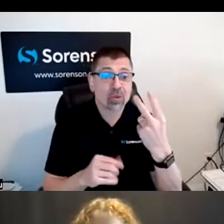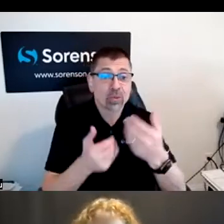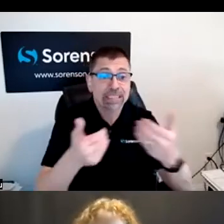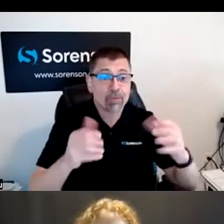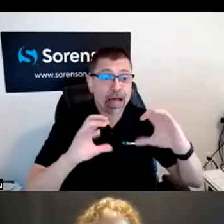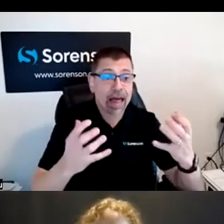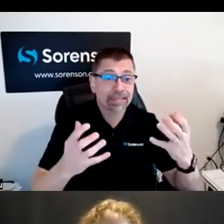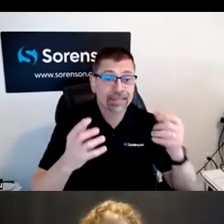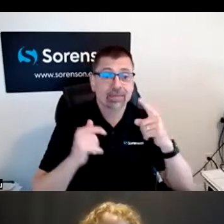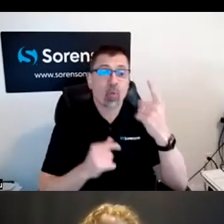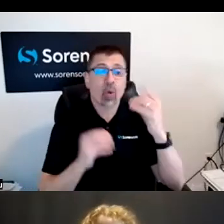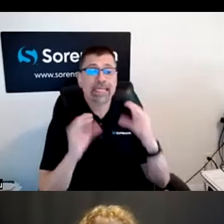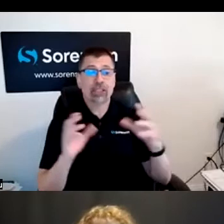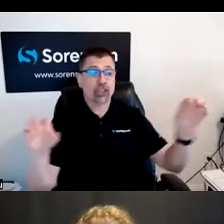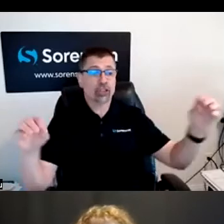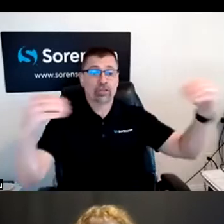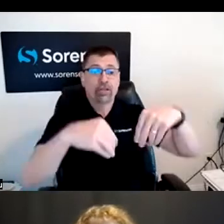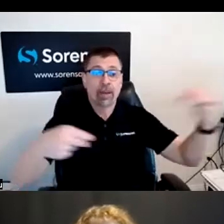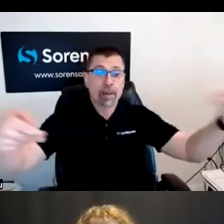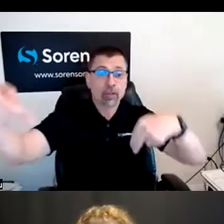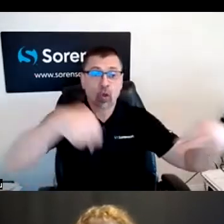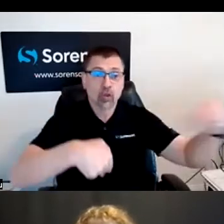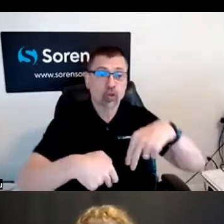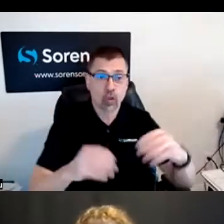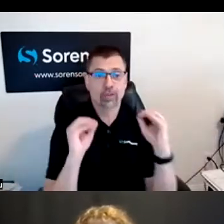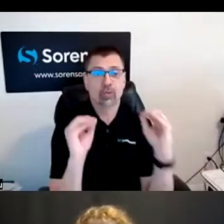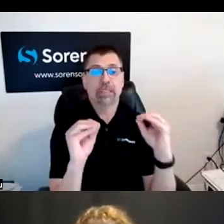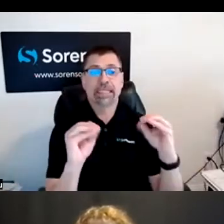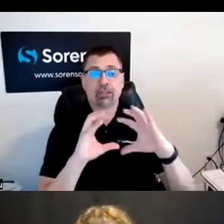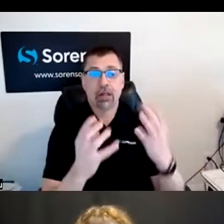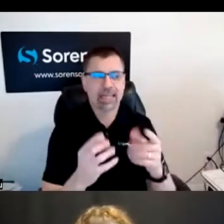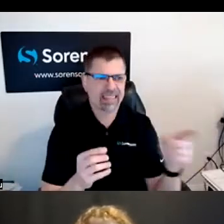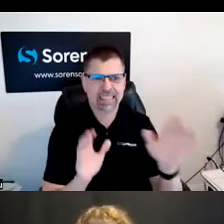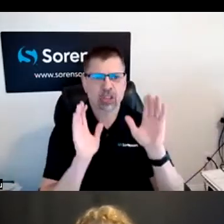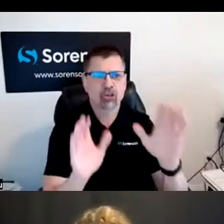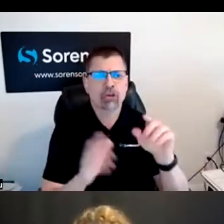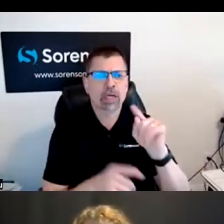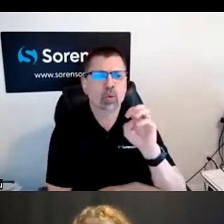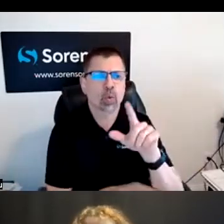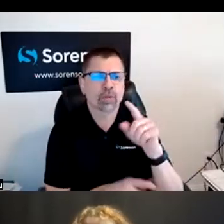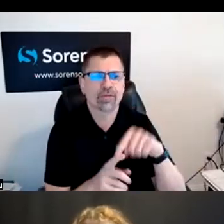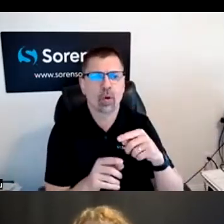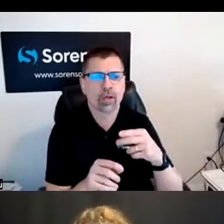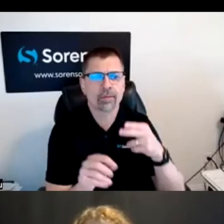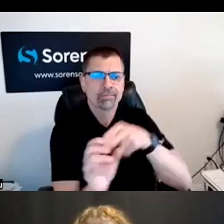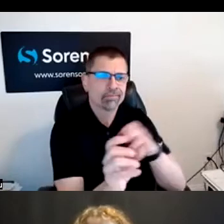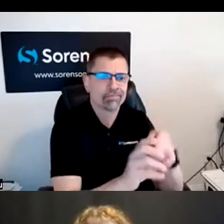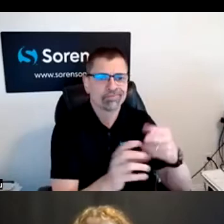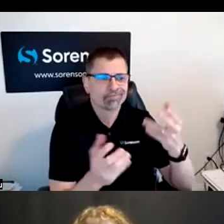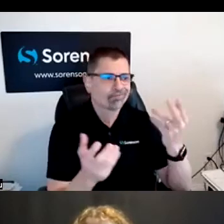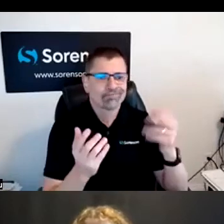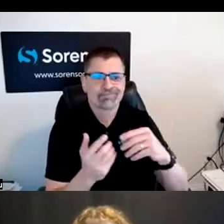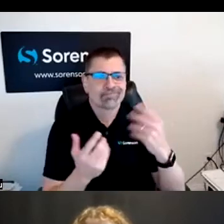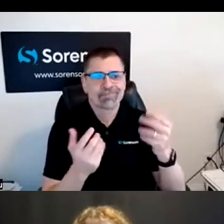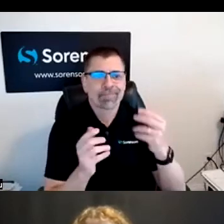across different schools or organizations. You can also have different people join if you want to have a joint class, someone that's